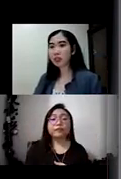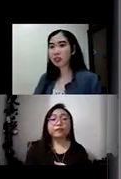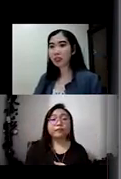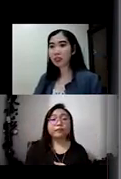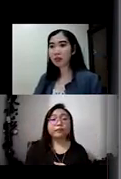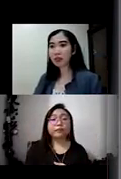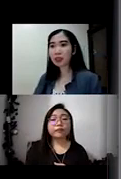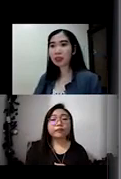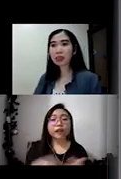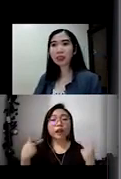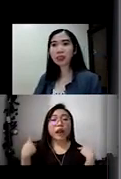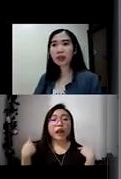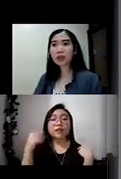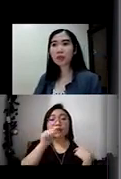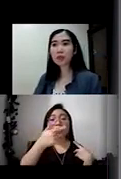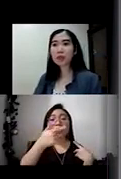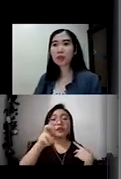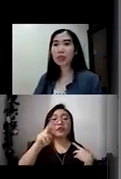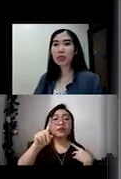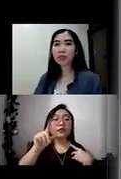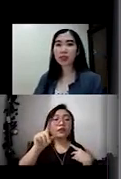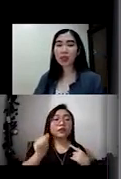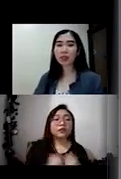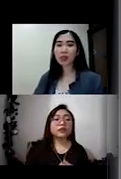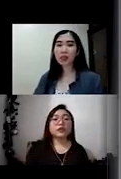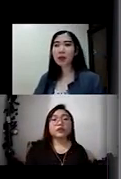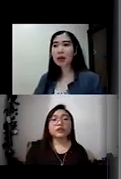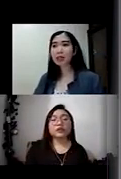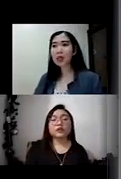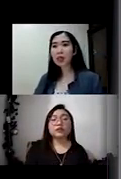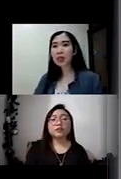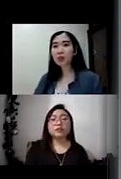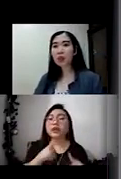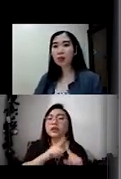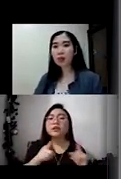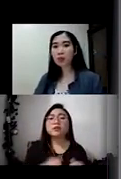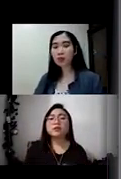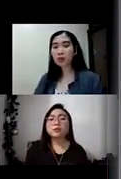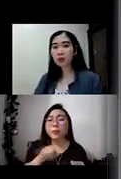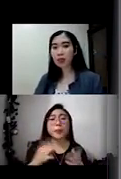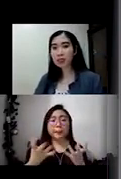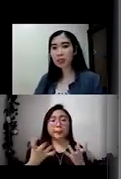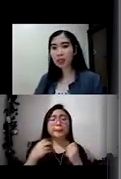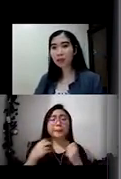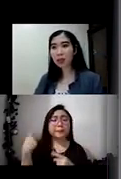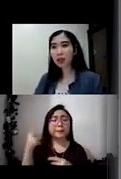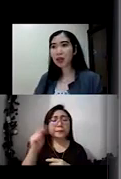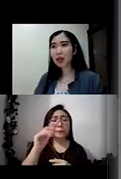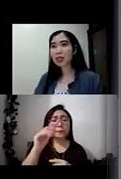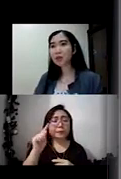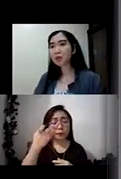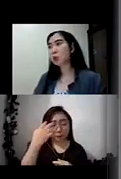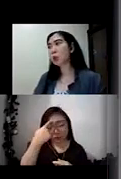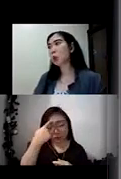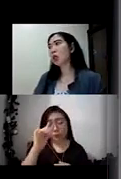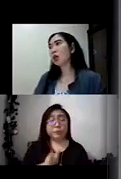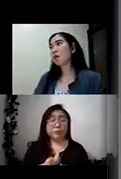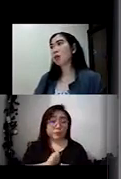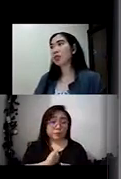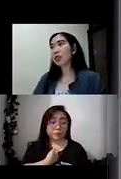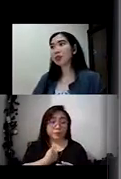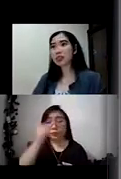may agenda kami na team accomplishments and target. But I want to have a note for myself na I have